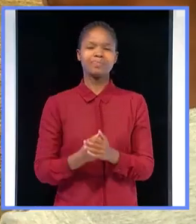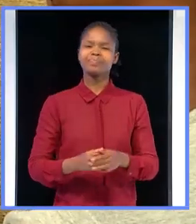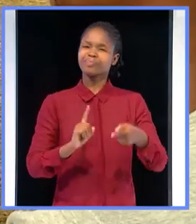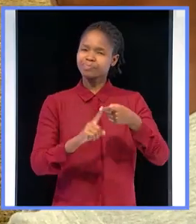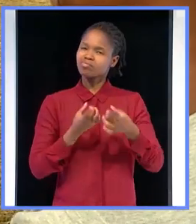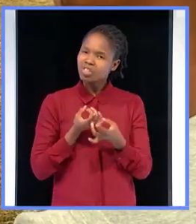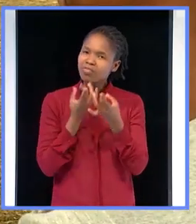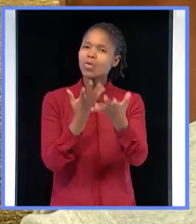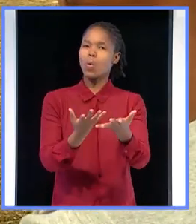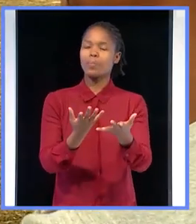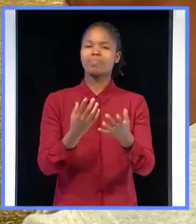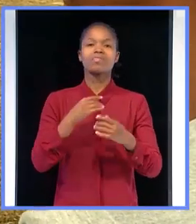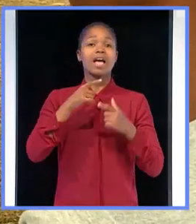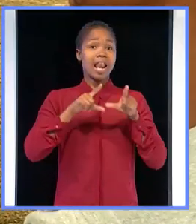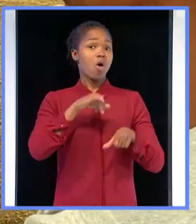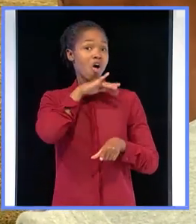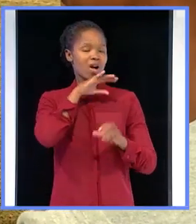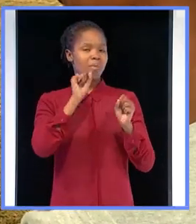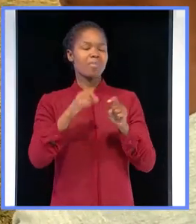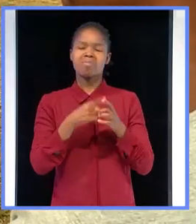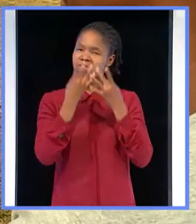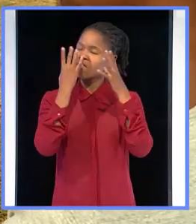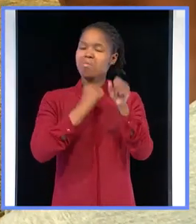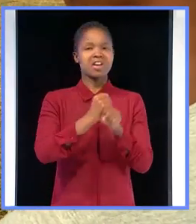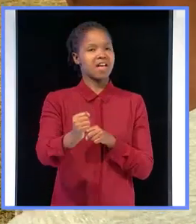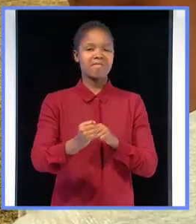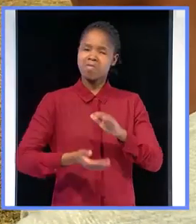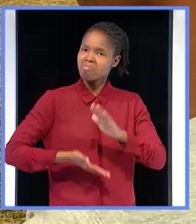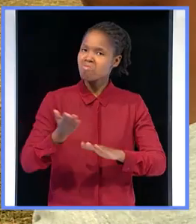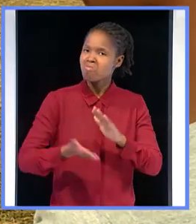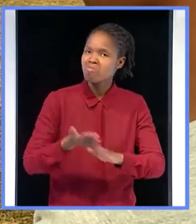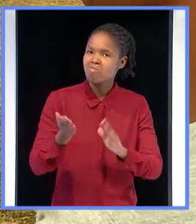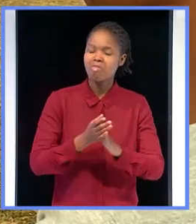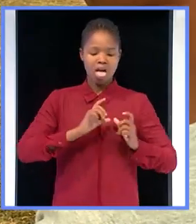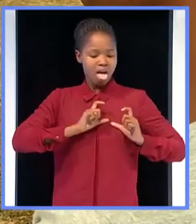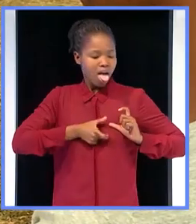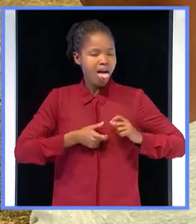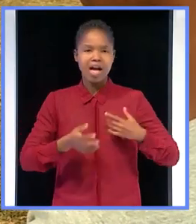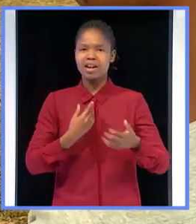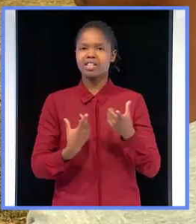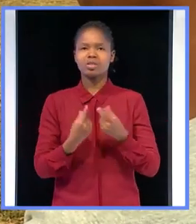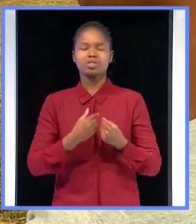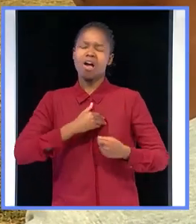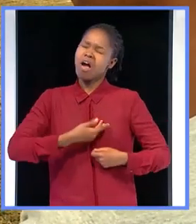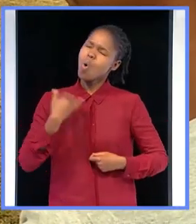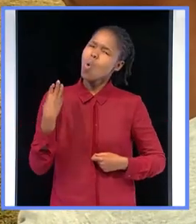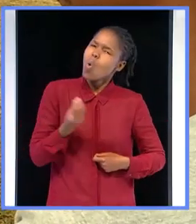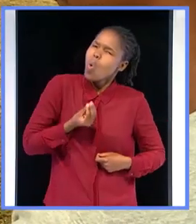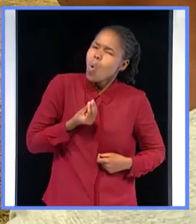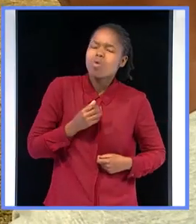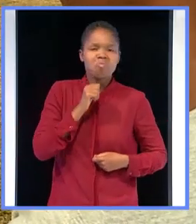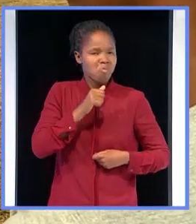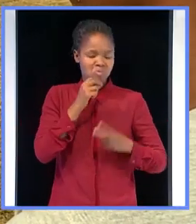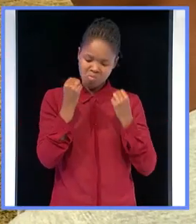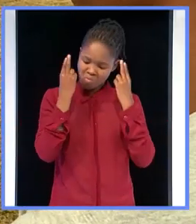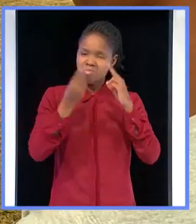wees. Jou lewe hou nie op nie. Jou lewe gaan aan, dit kan hoe hard wees. Your heart can be how sore, but jou